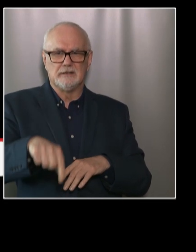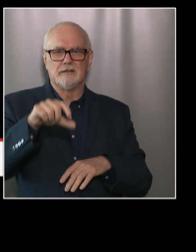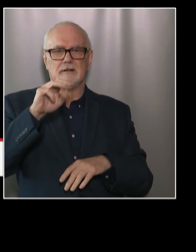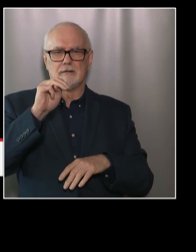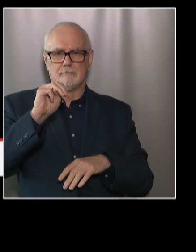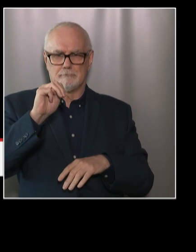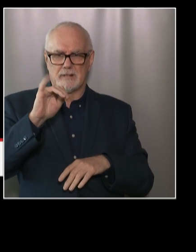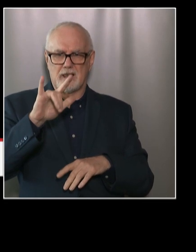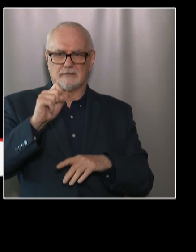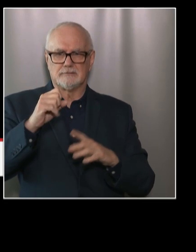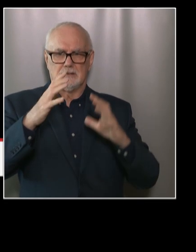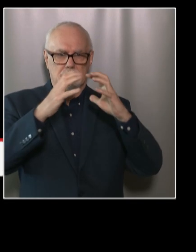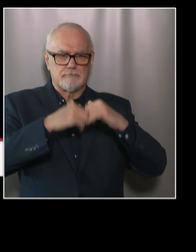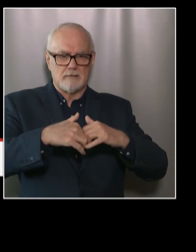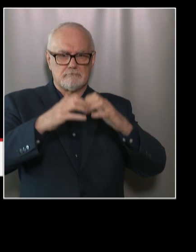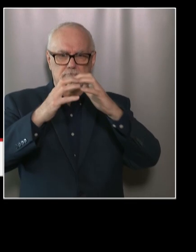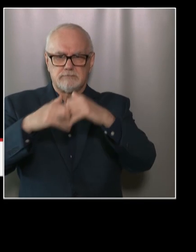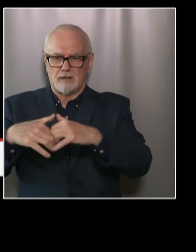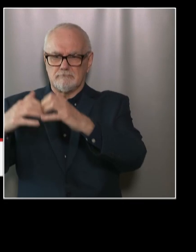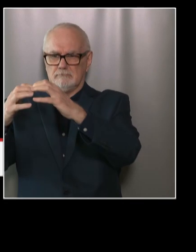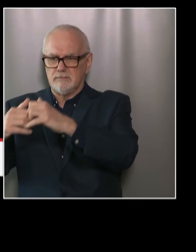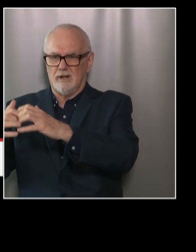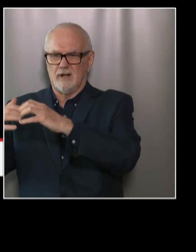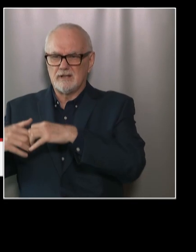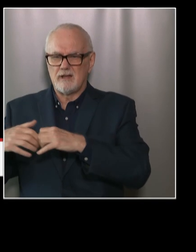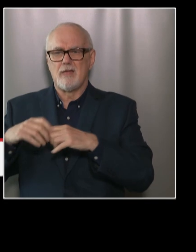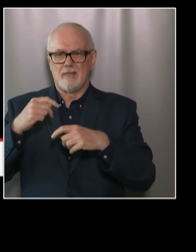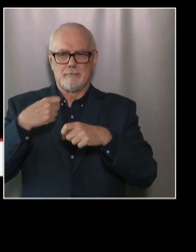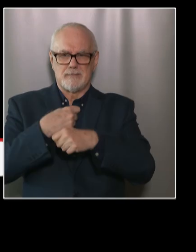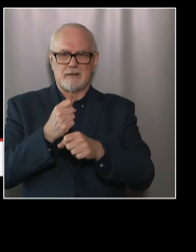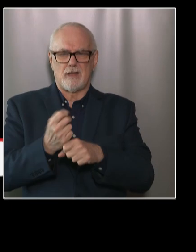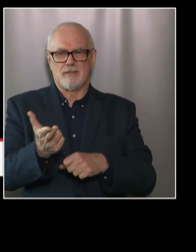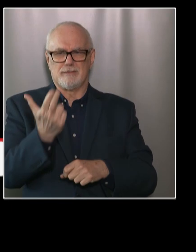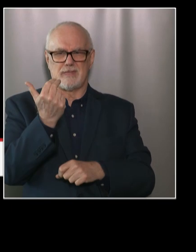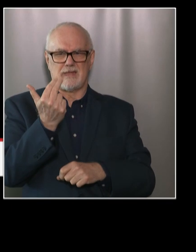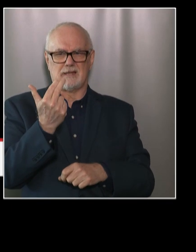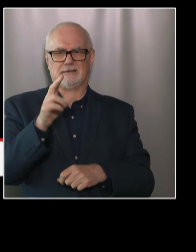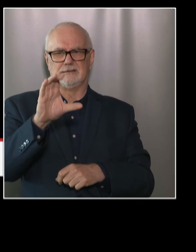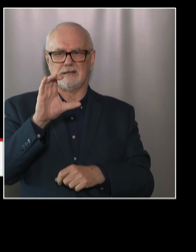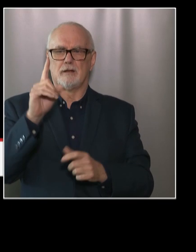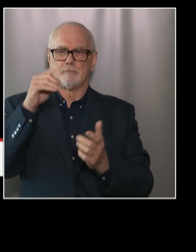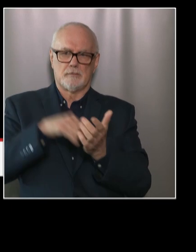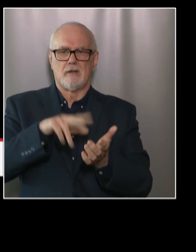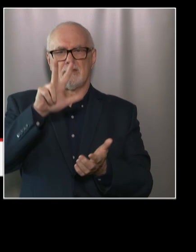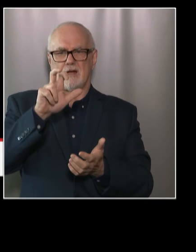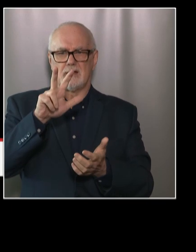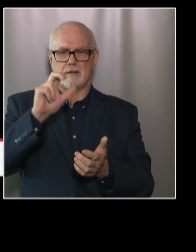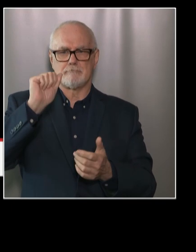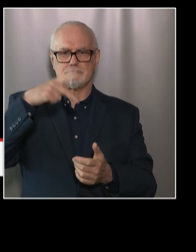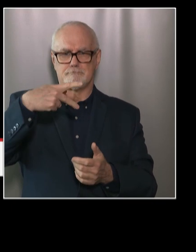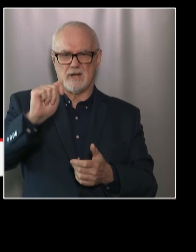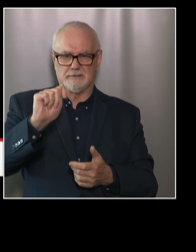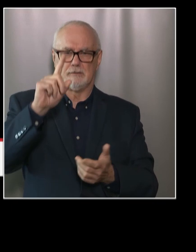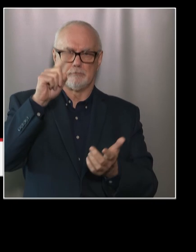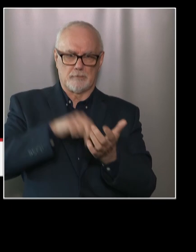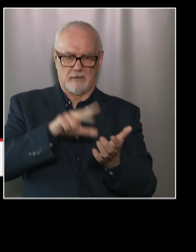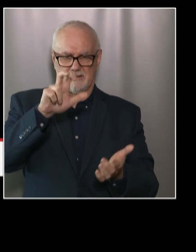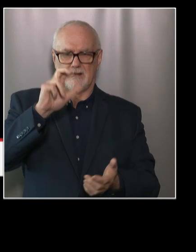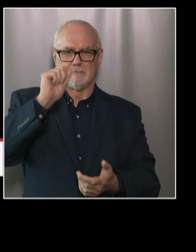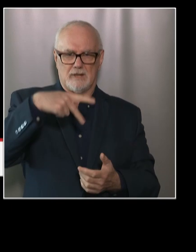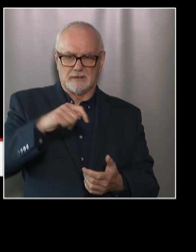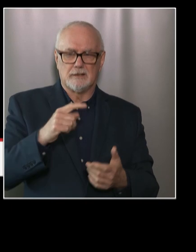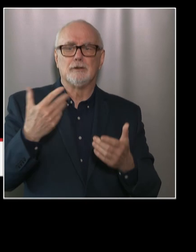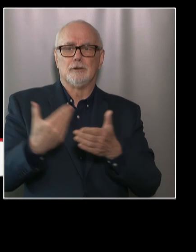new uses, including 1,300 new apartments, 280 new condominiums, 50